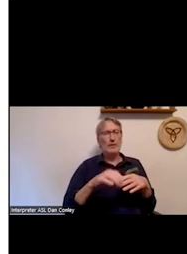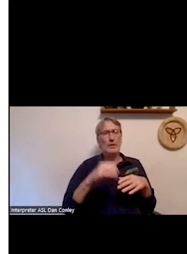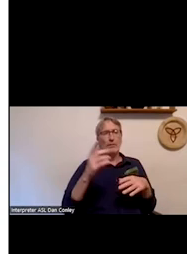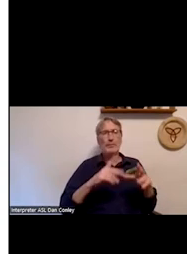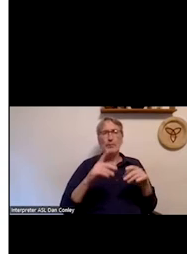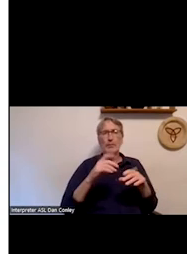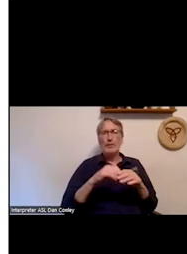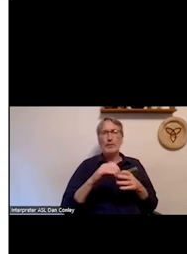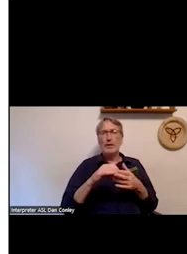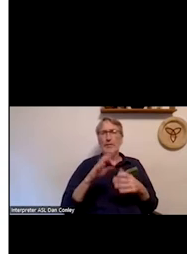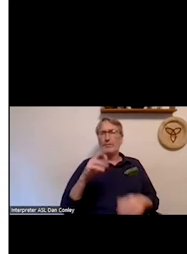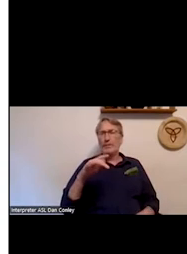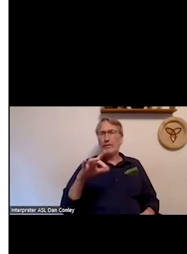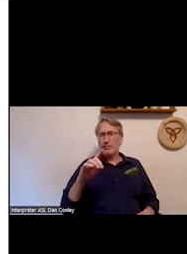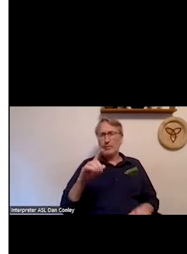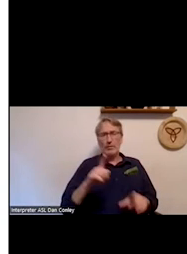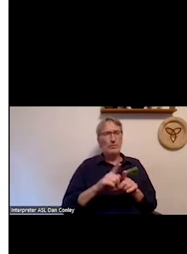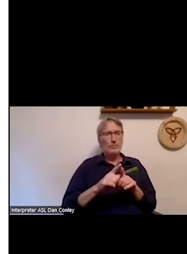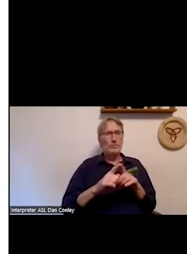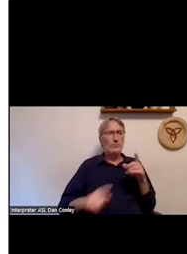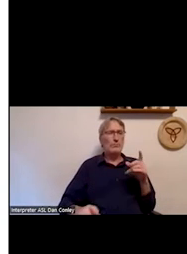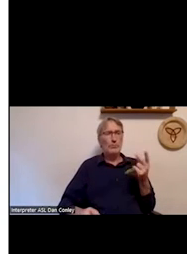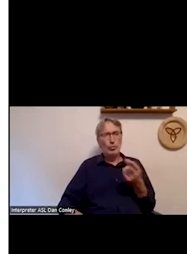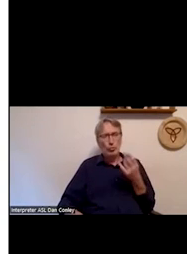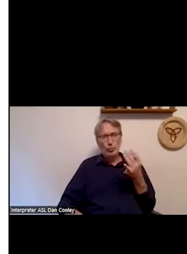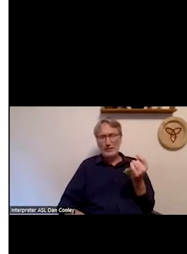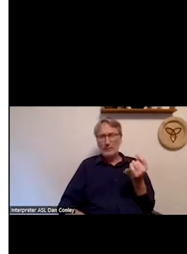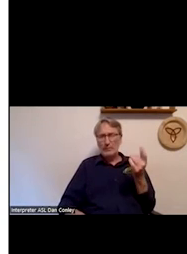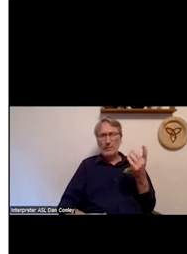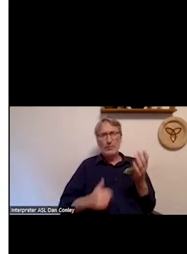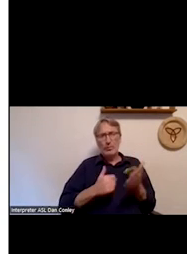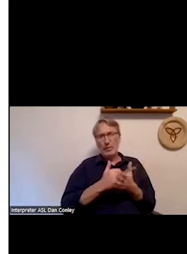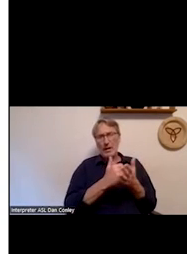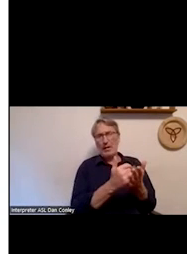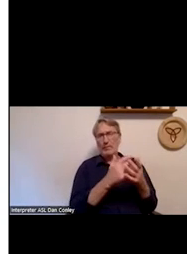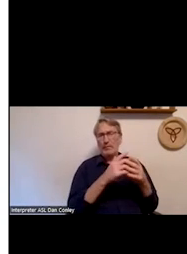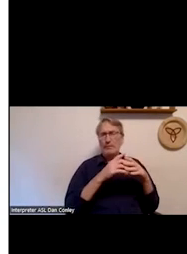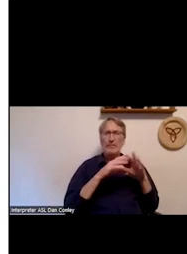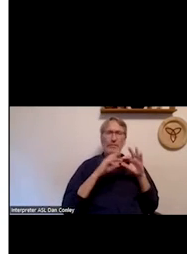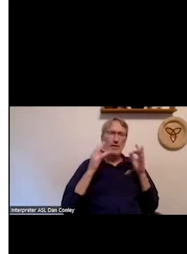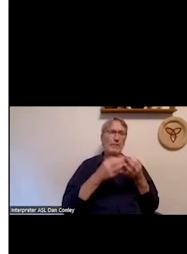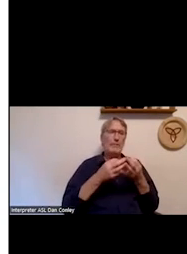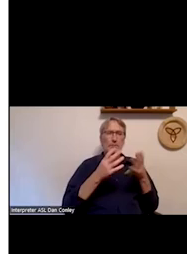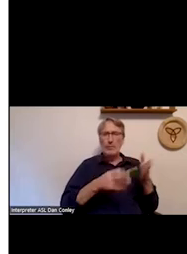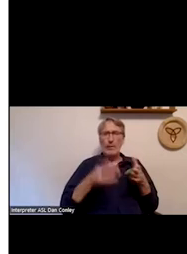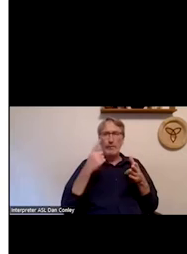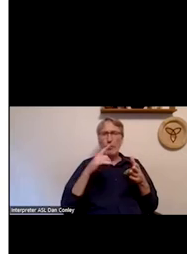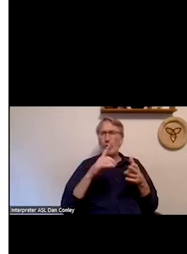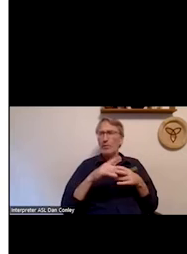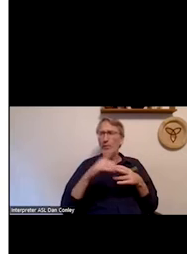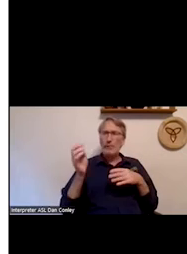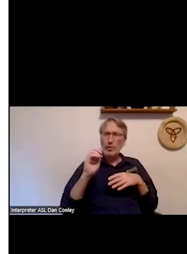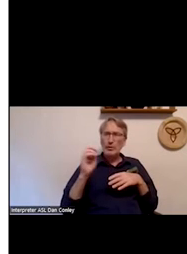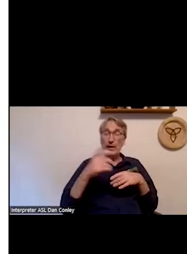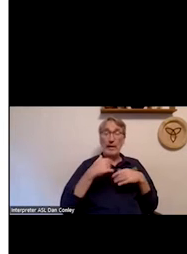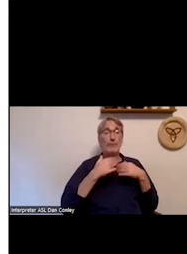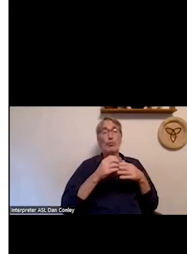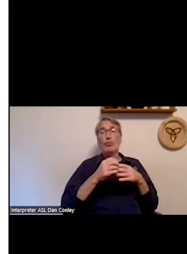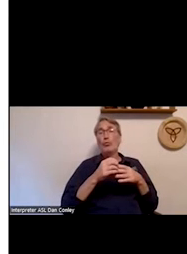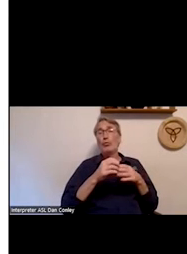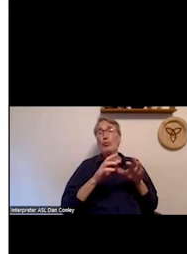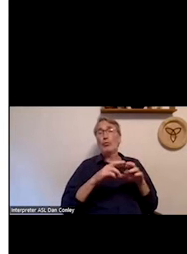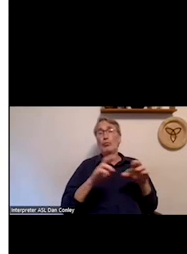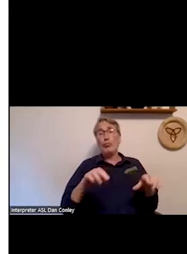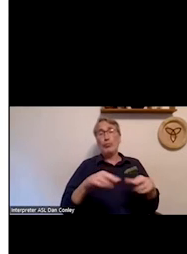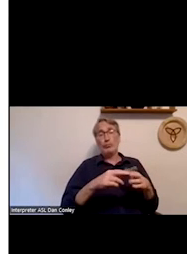responders as well to use these forms to help families prepare for emergencies. And there's room on these forms that you can put your